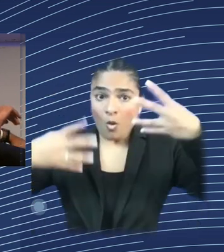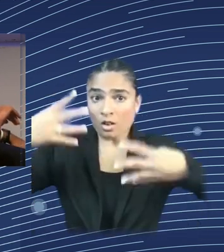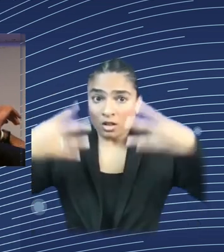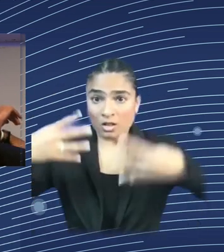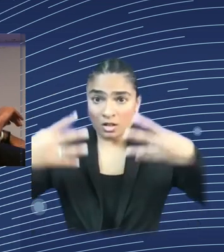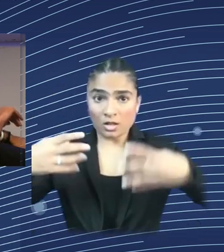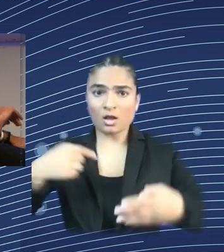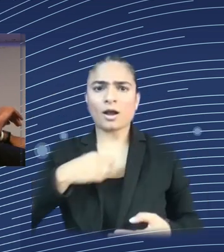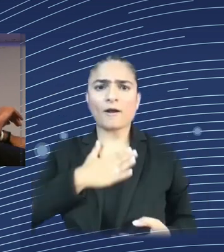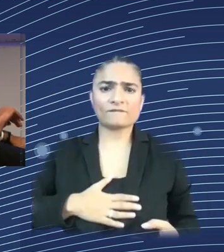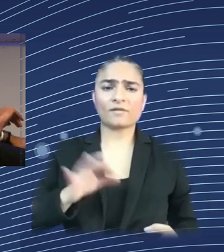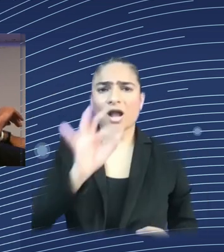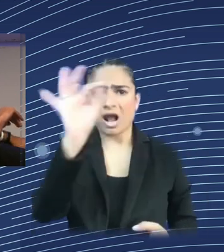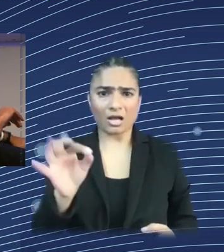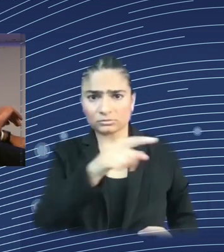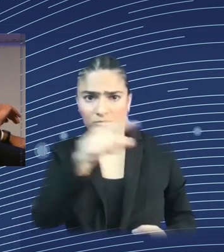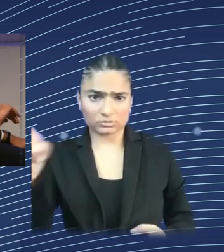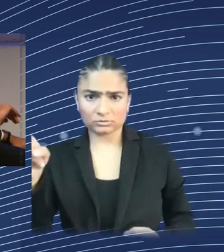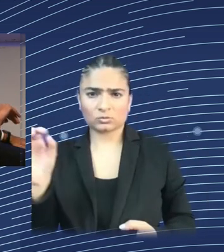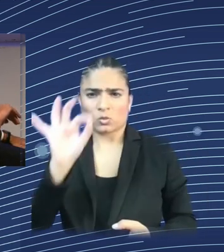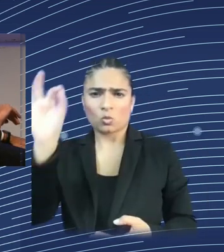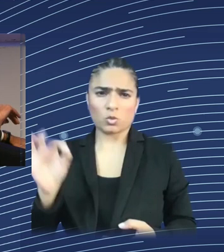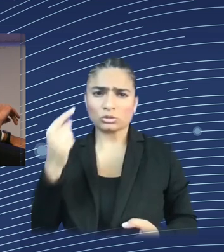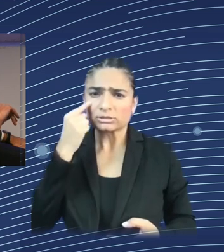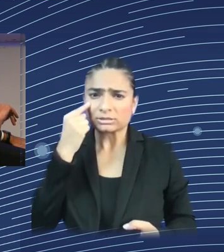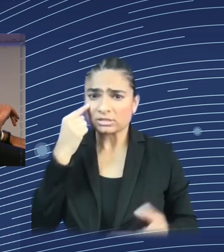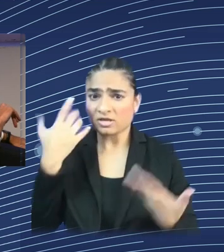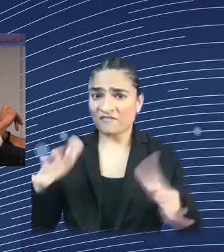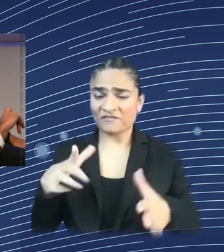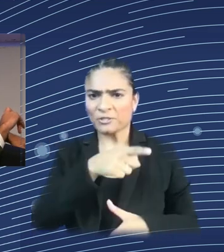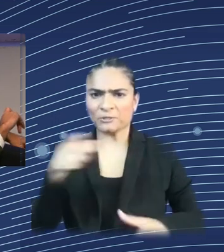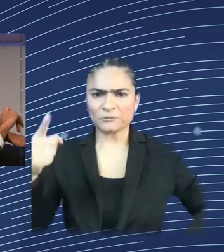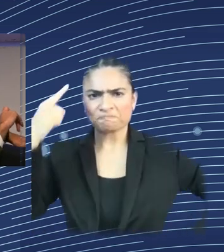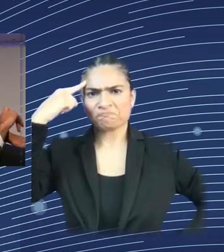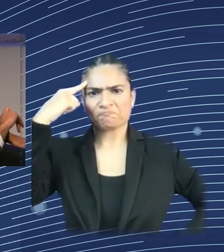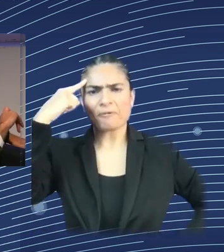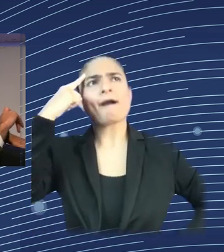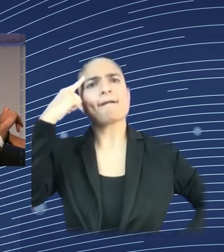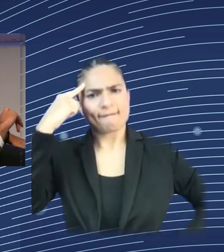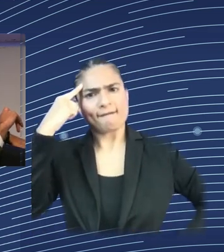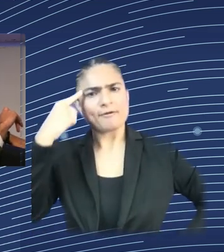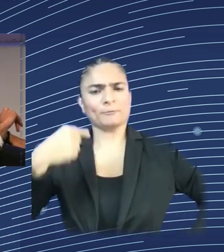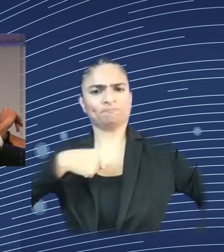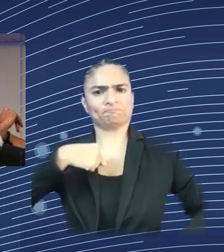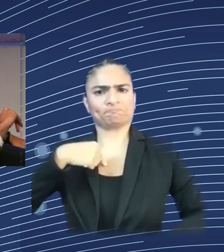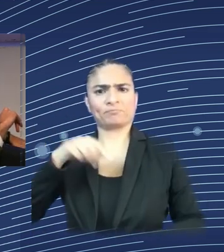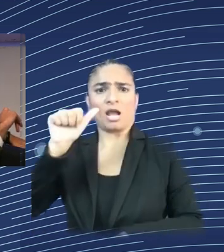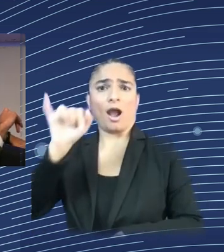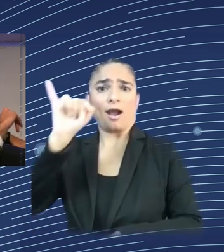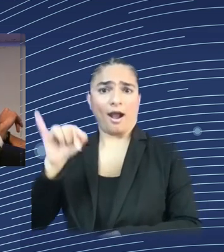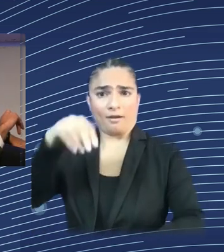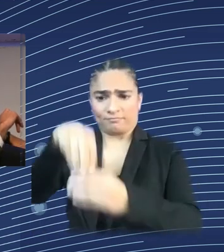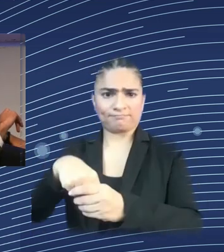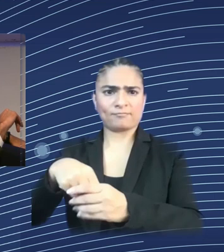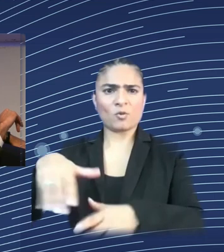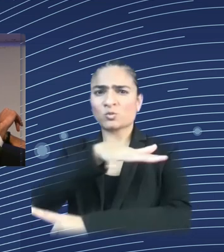With regards to the use of AI within the social security system in Europe, what will be the effect of AI on the scale